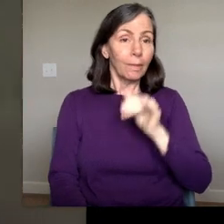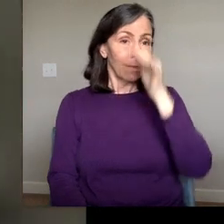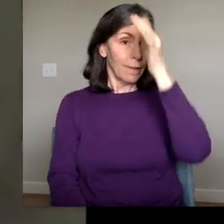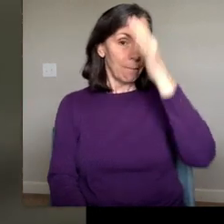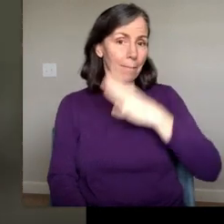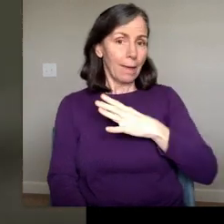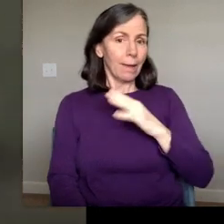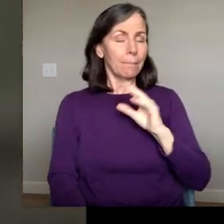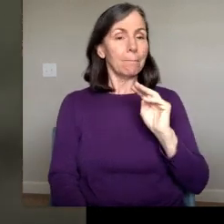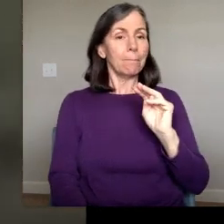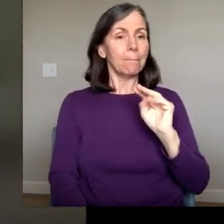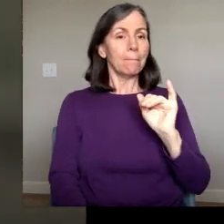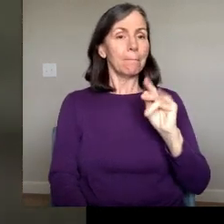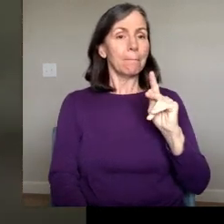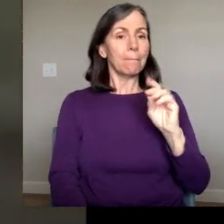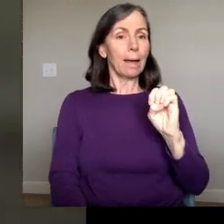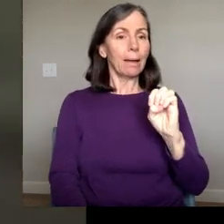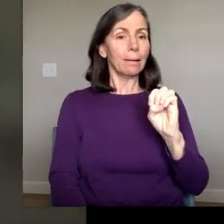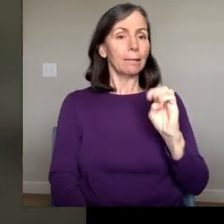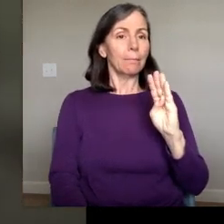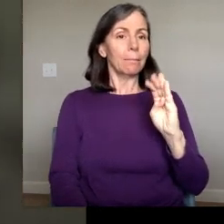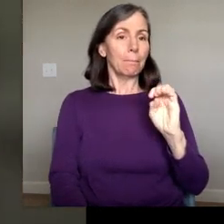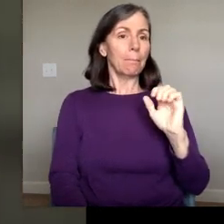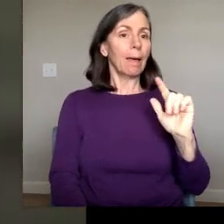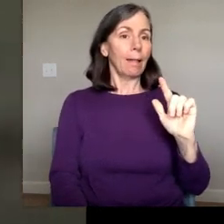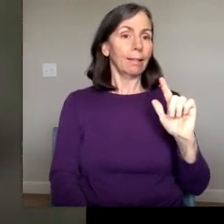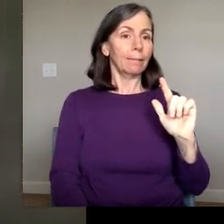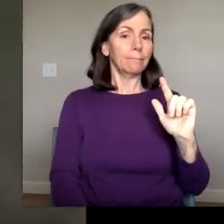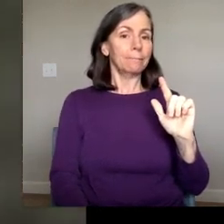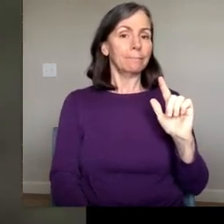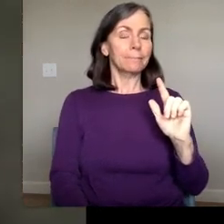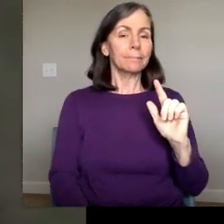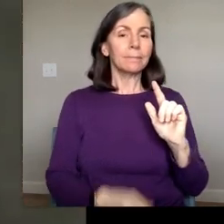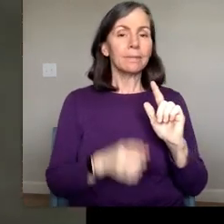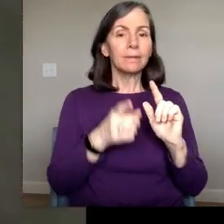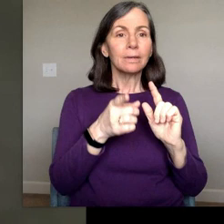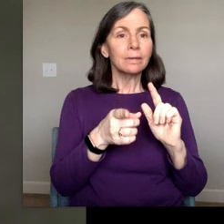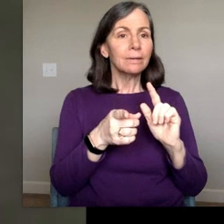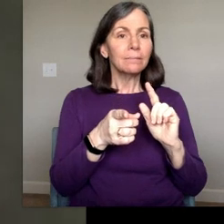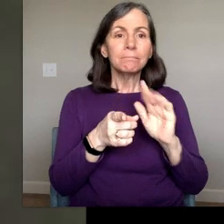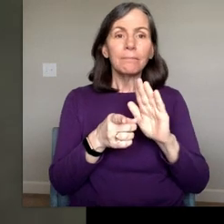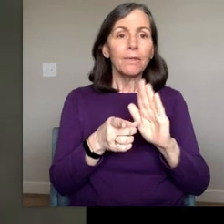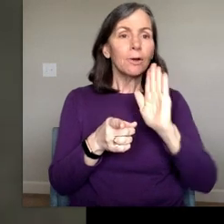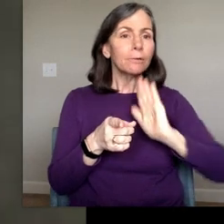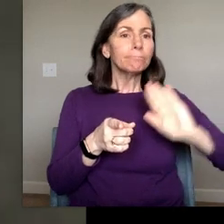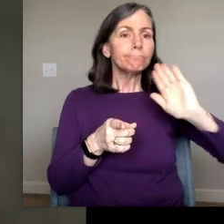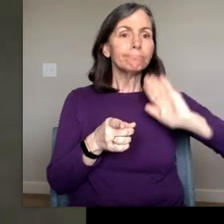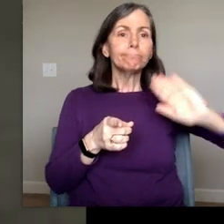Like all freshwater sticklebacks, their ancestors lived in the sea.